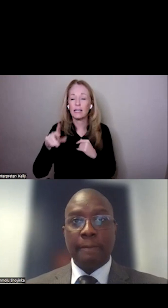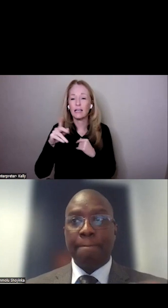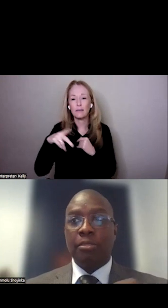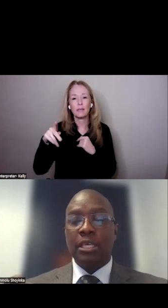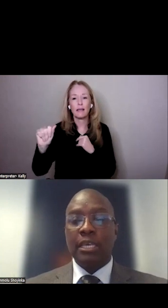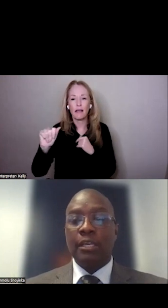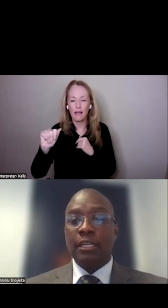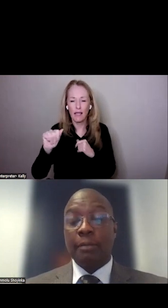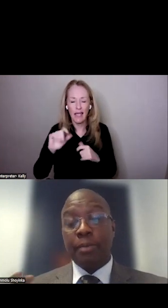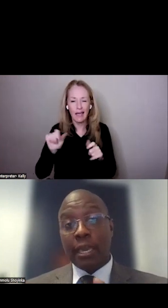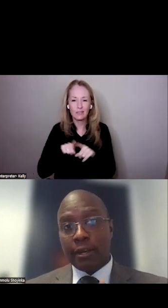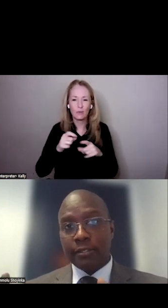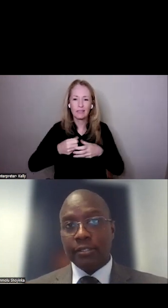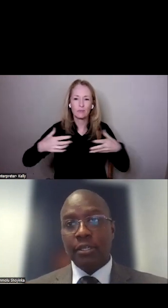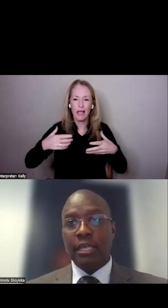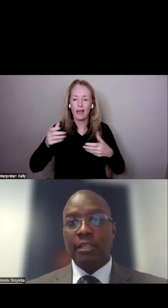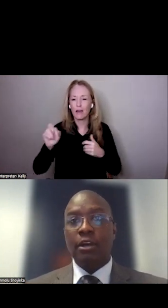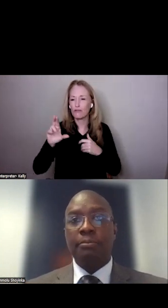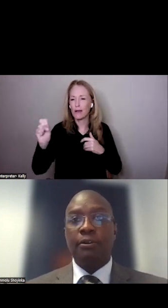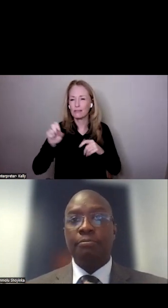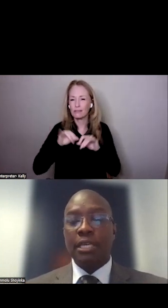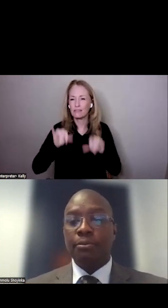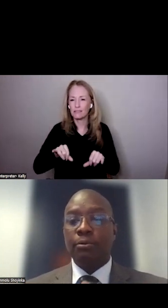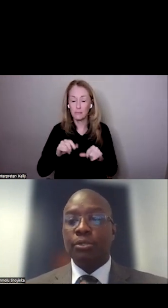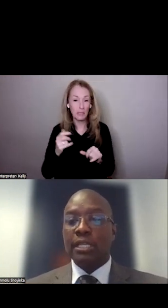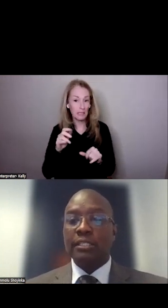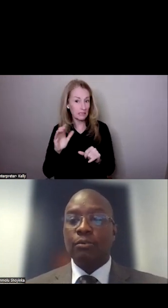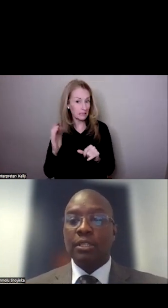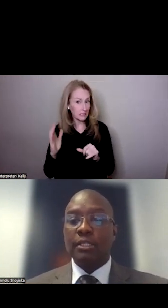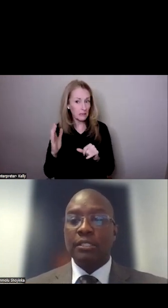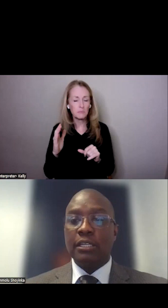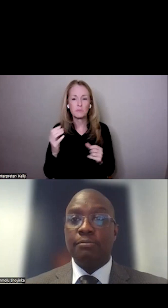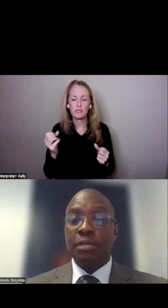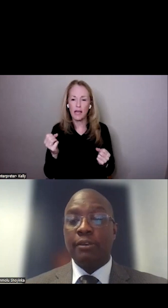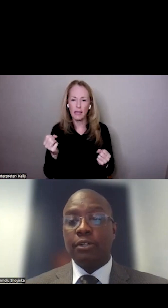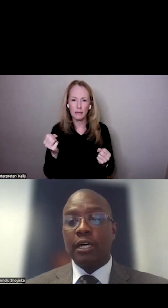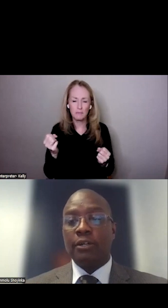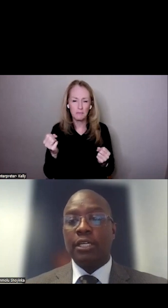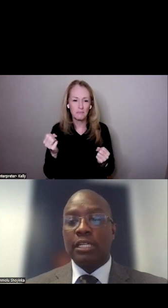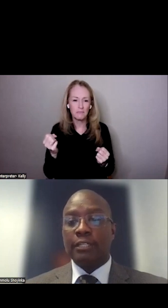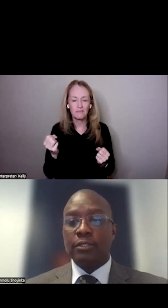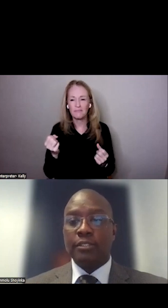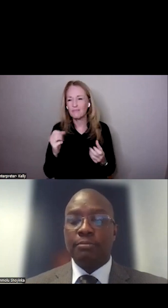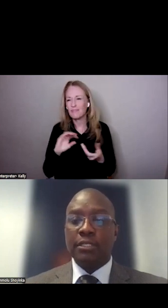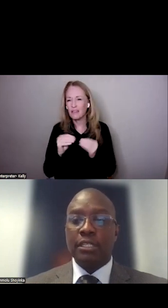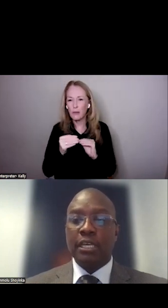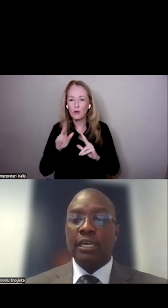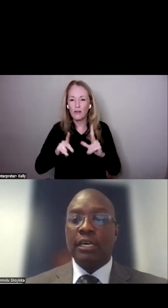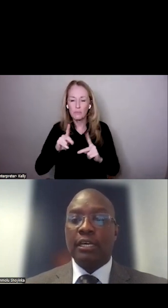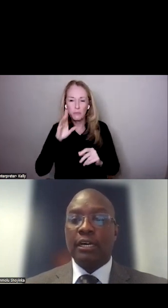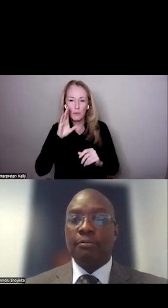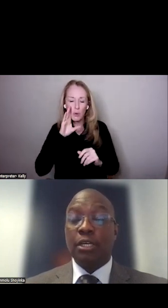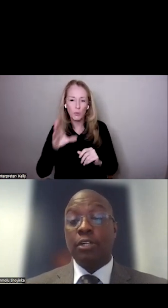is it appears that the number of people presenting with these needs, behavioral health, intellectual